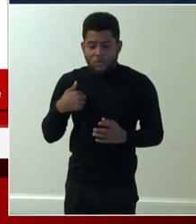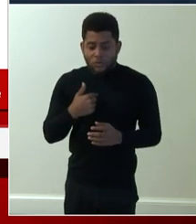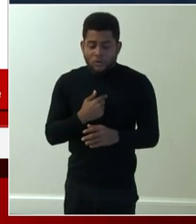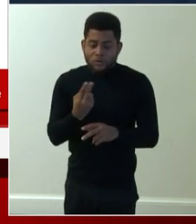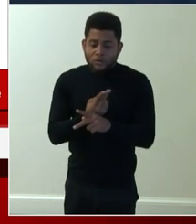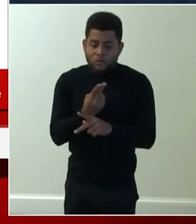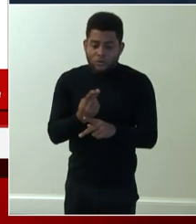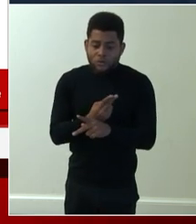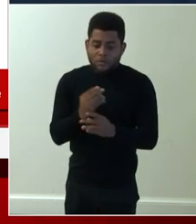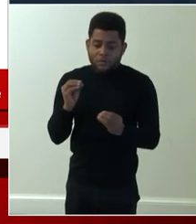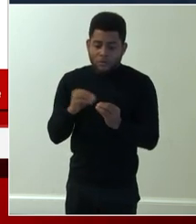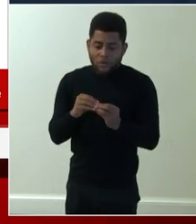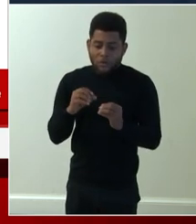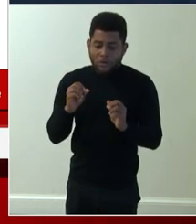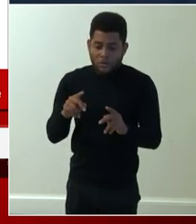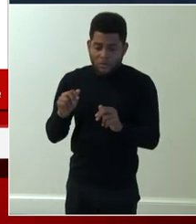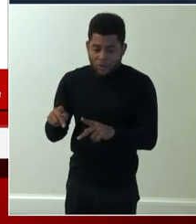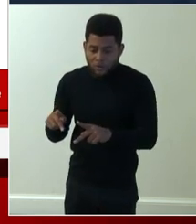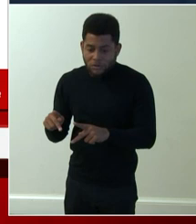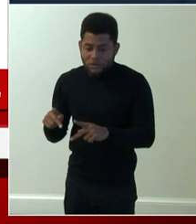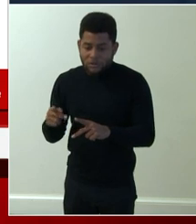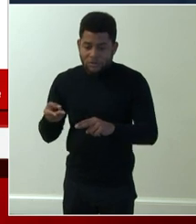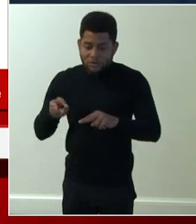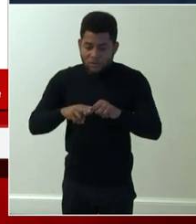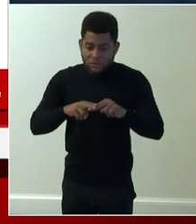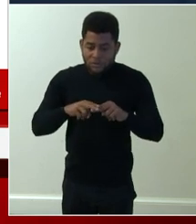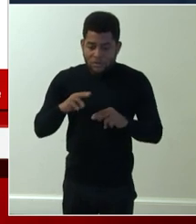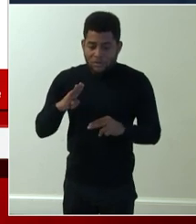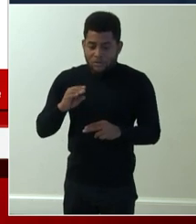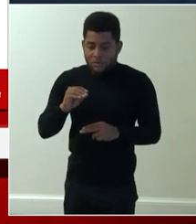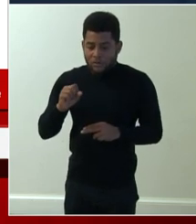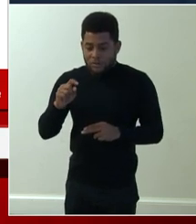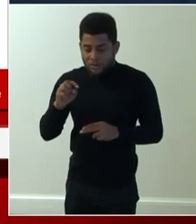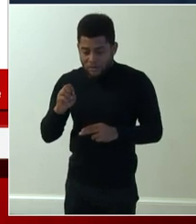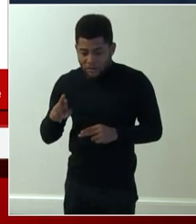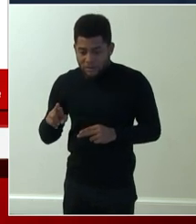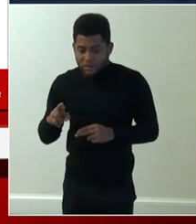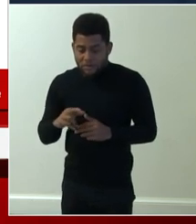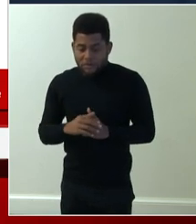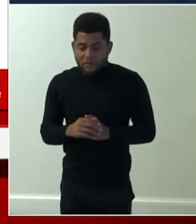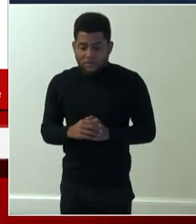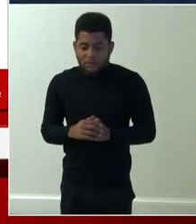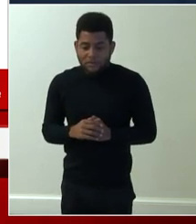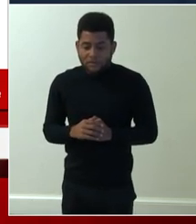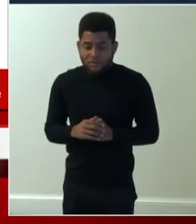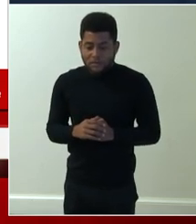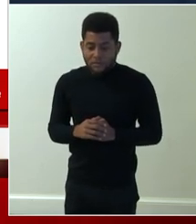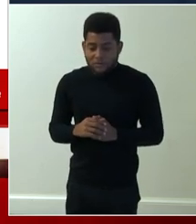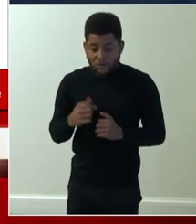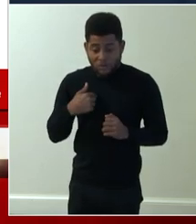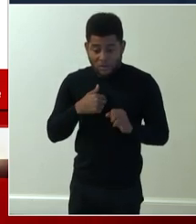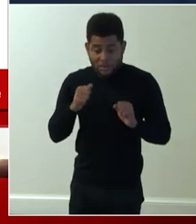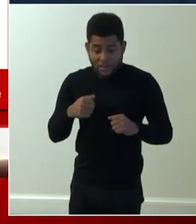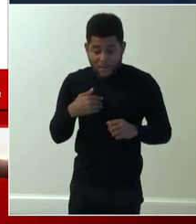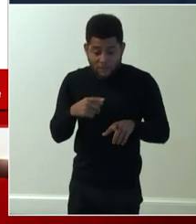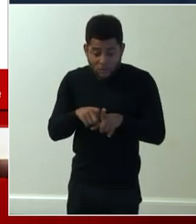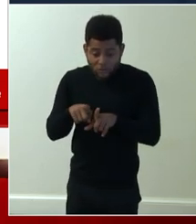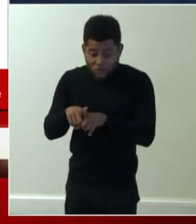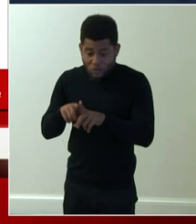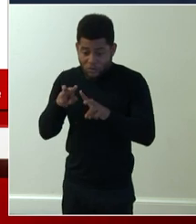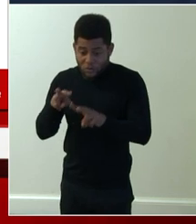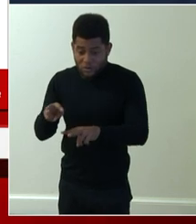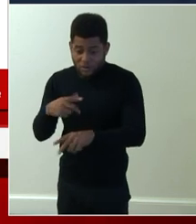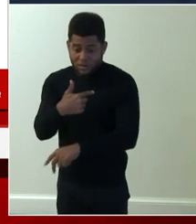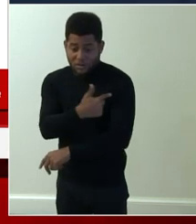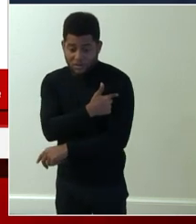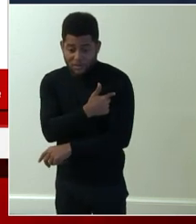that the booster rates get up with some of our strike team sort of vaccinators. And we're also looking at our immunization